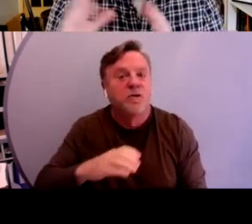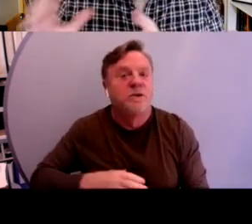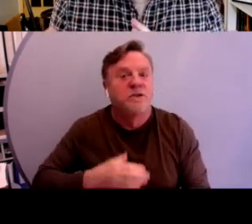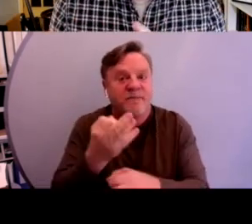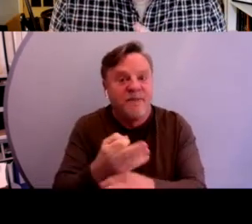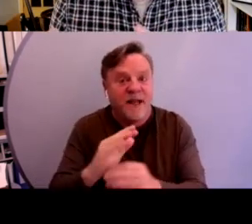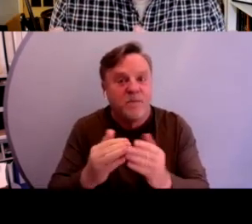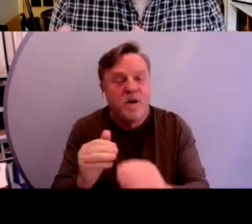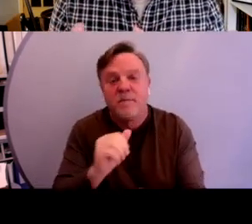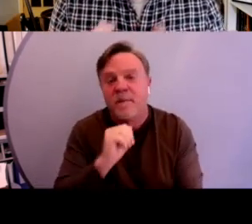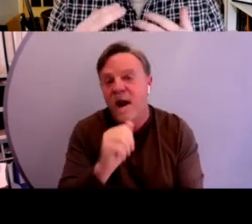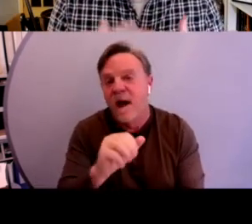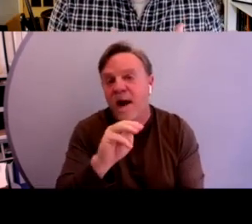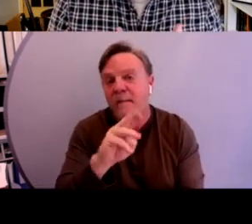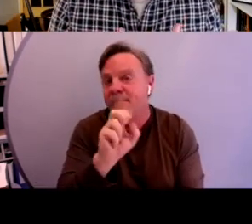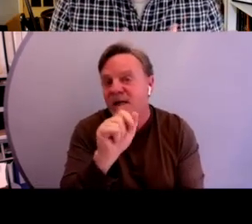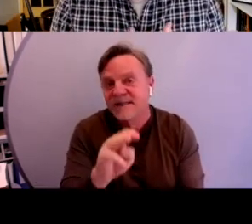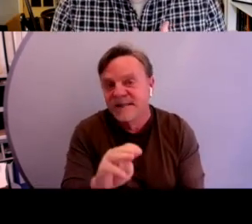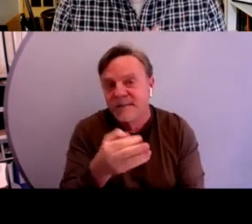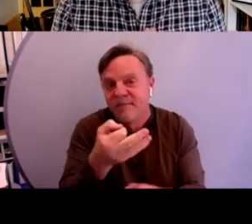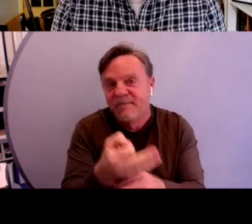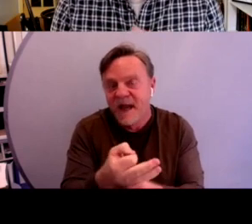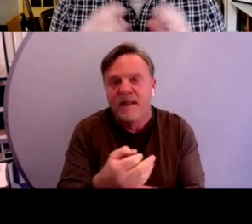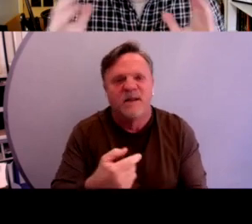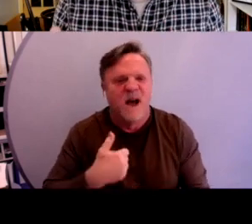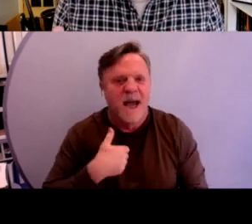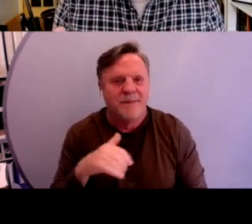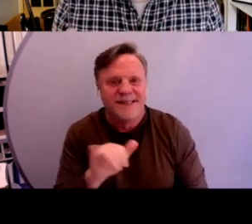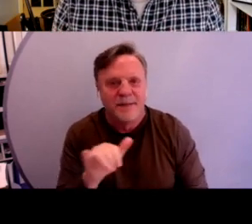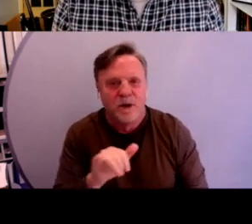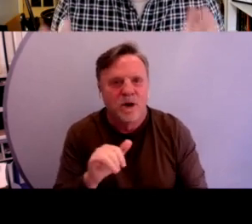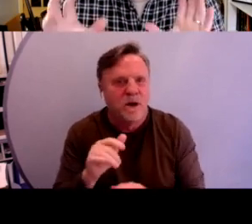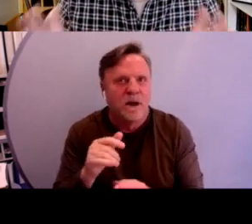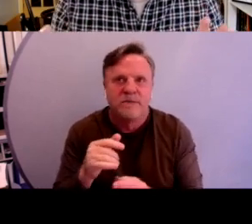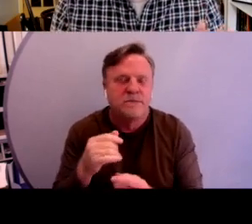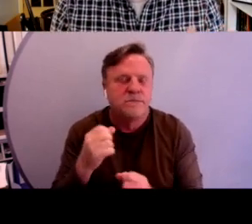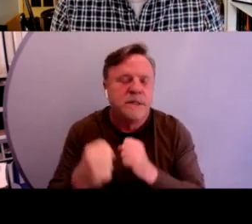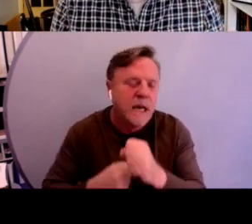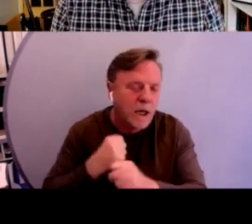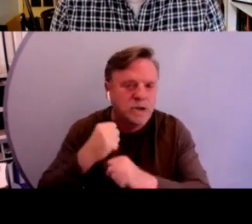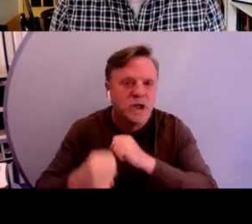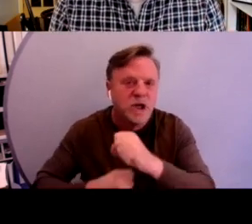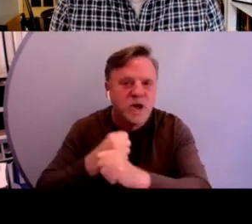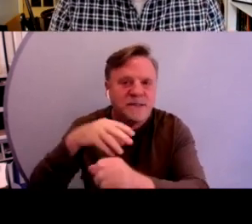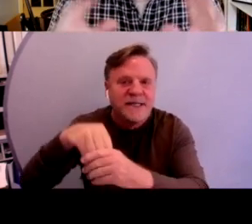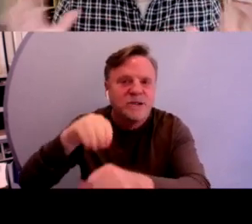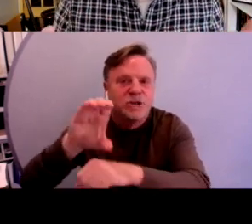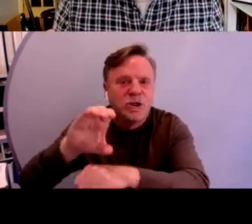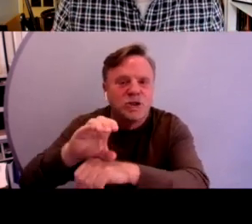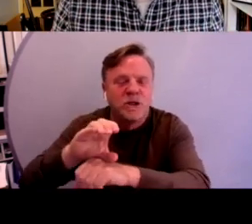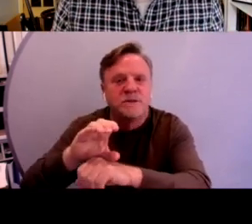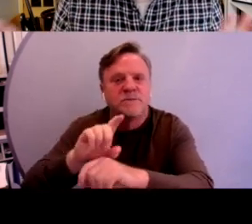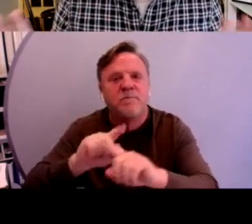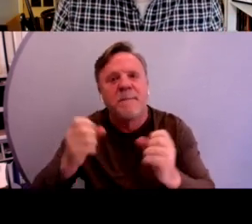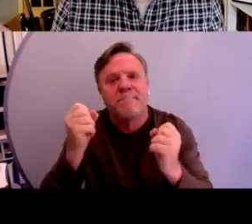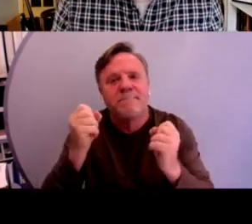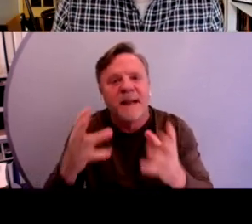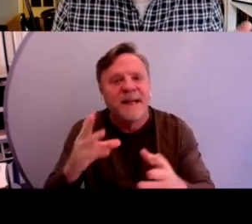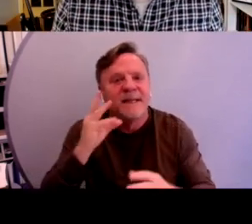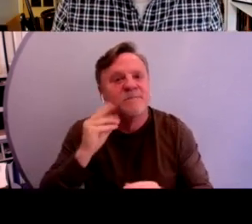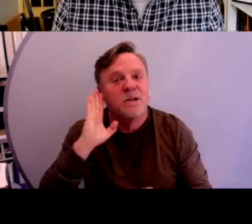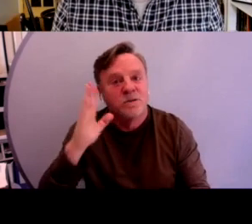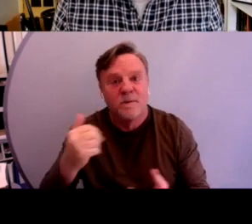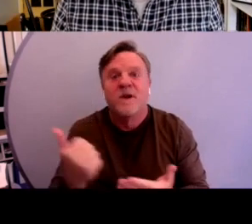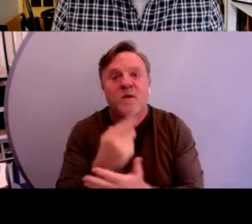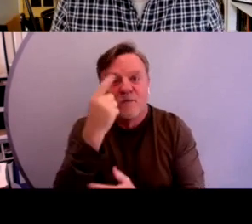in Muslim faith communities. I'm similar in terms of decades in churches, but many experiences will be new for me